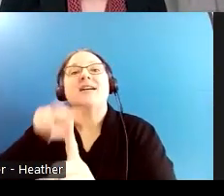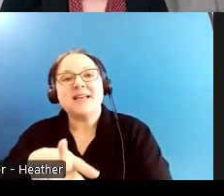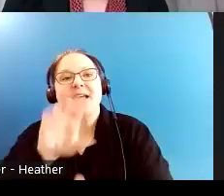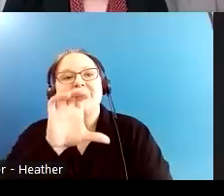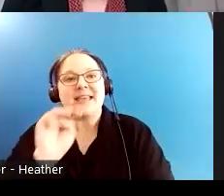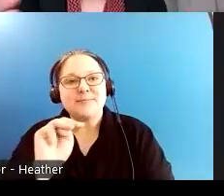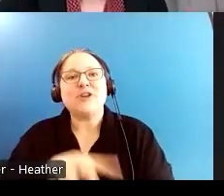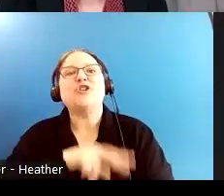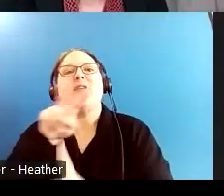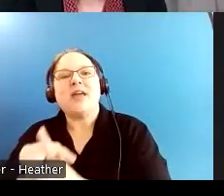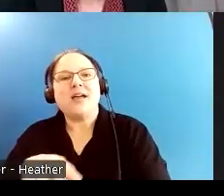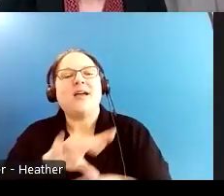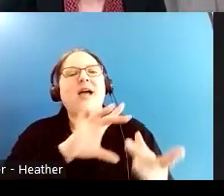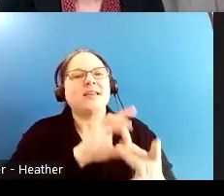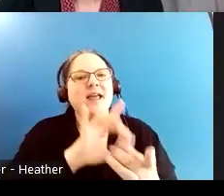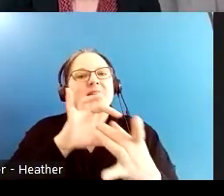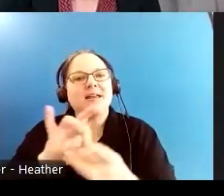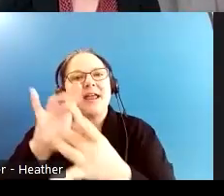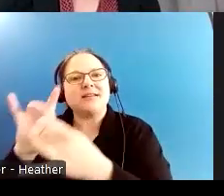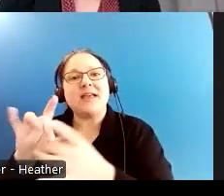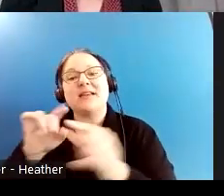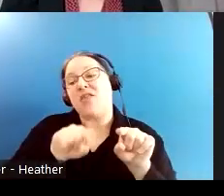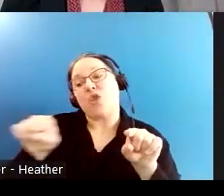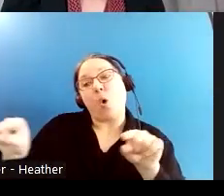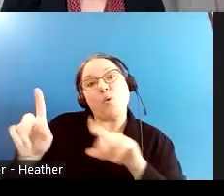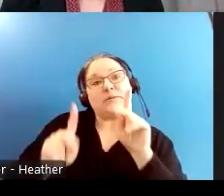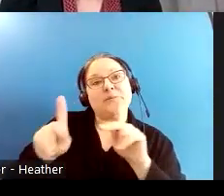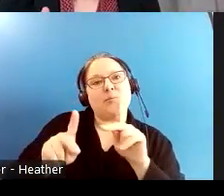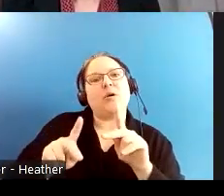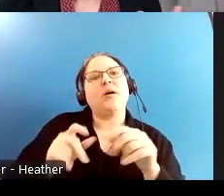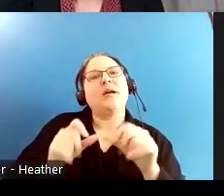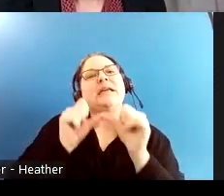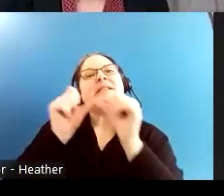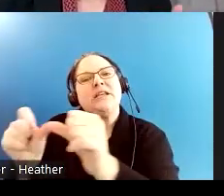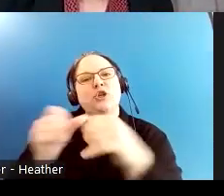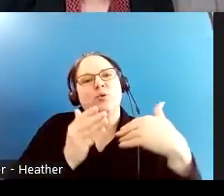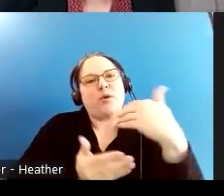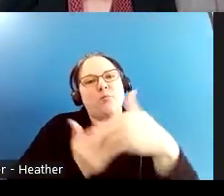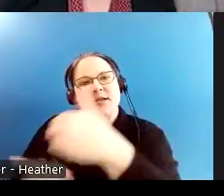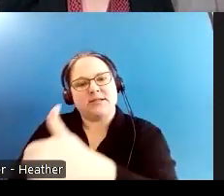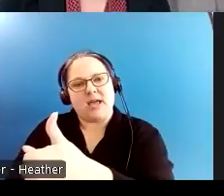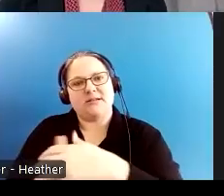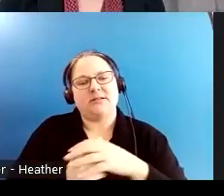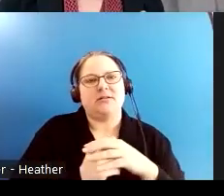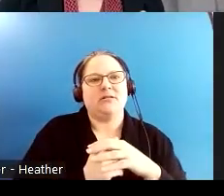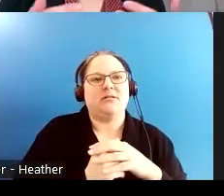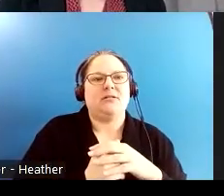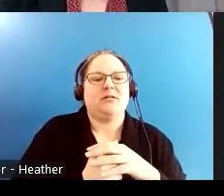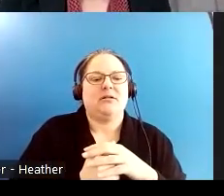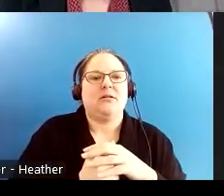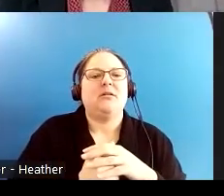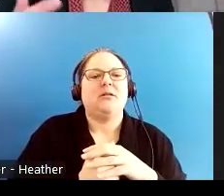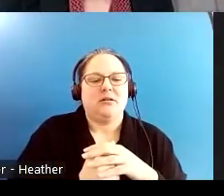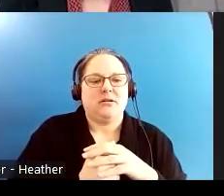connection in the hospital to start that process towards housing. They might be able to meet a team like ours to